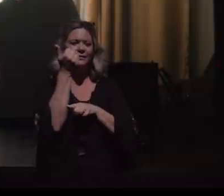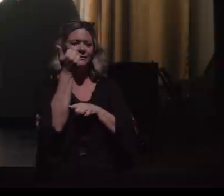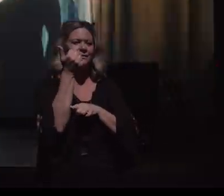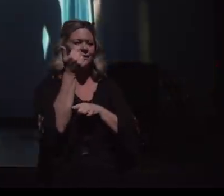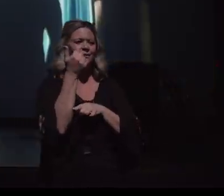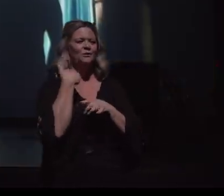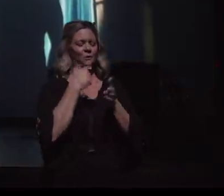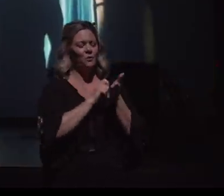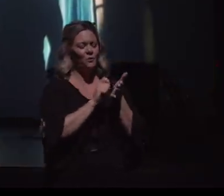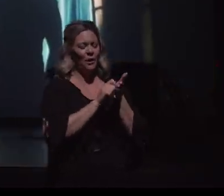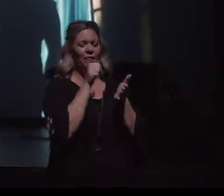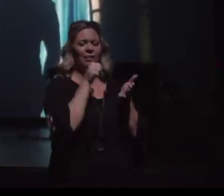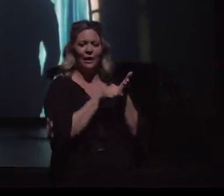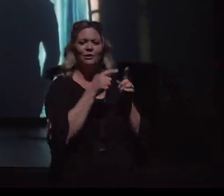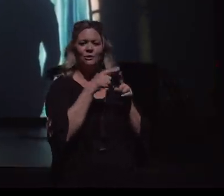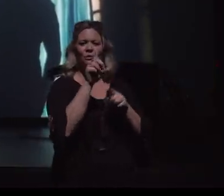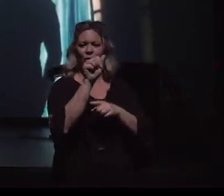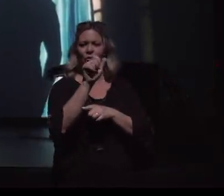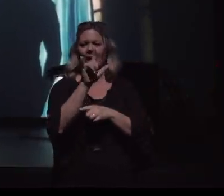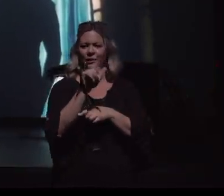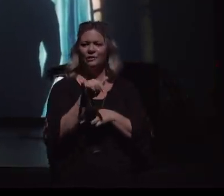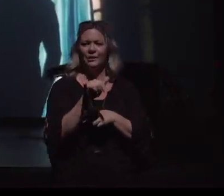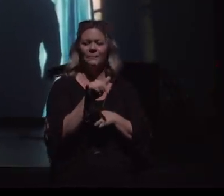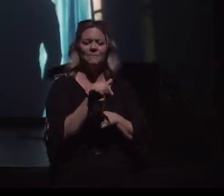write Ashley.